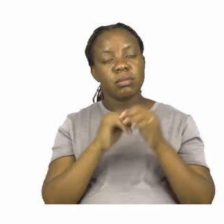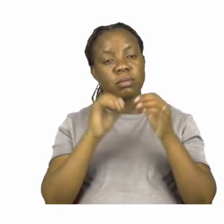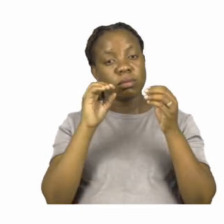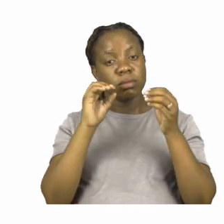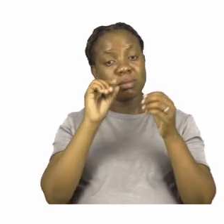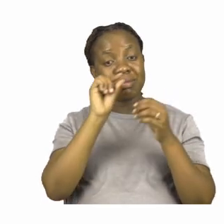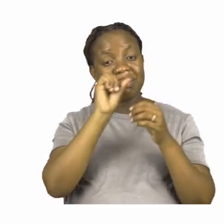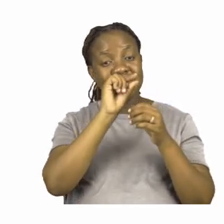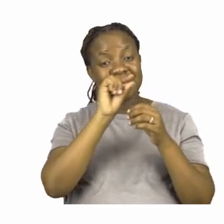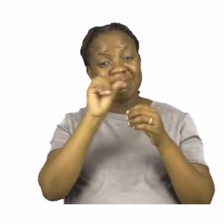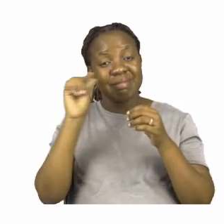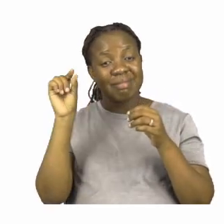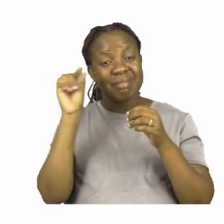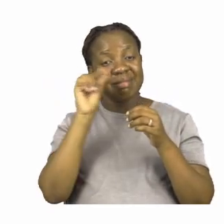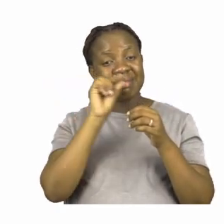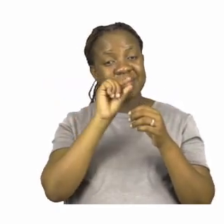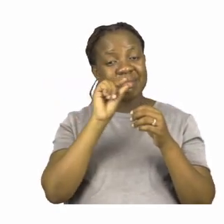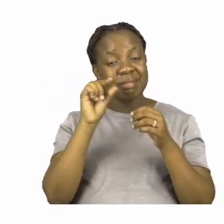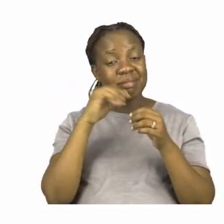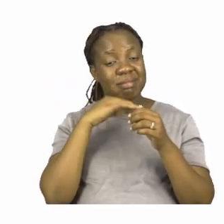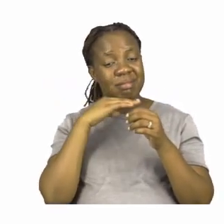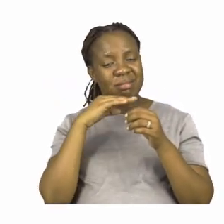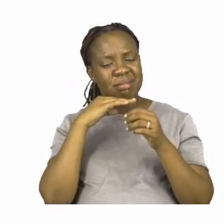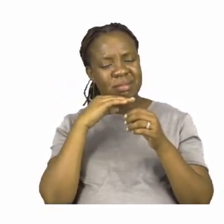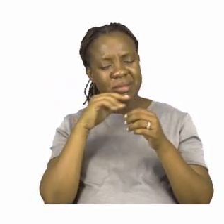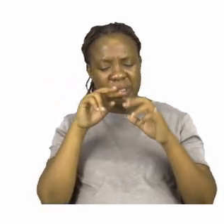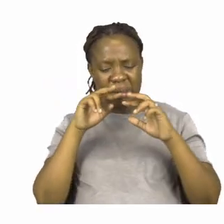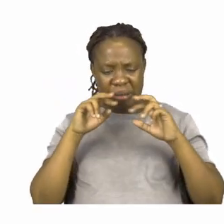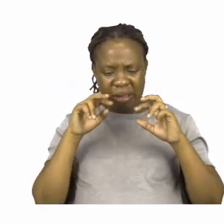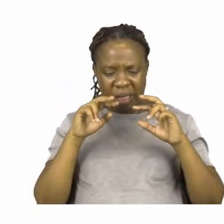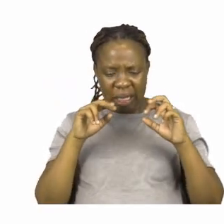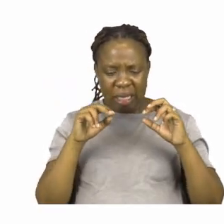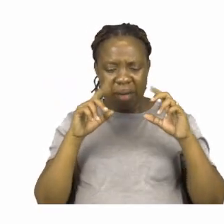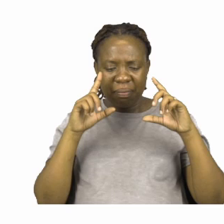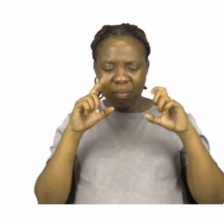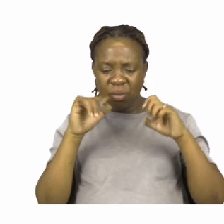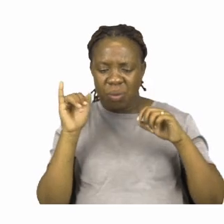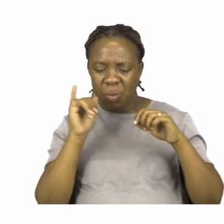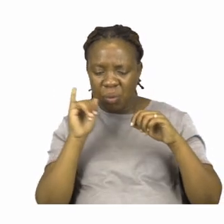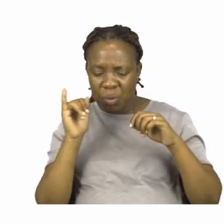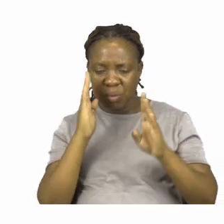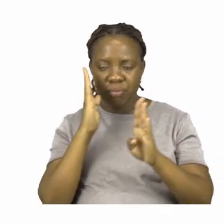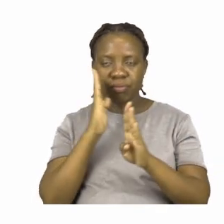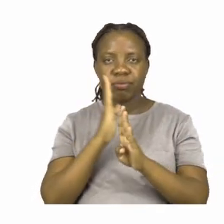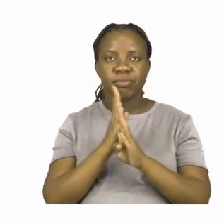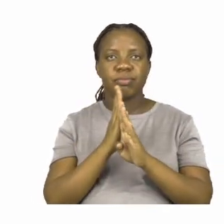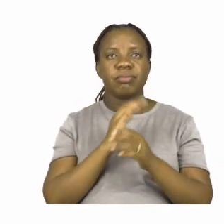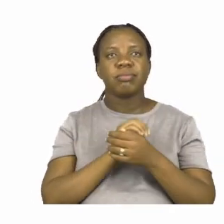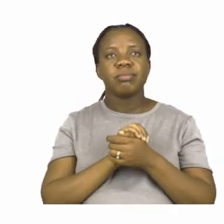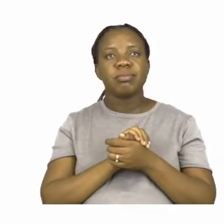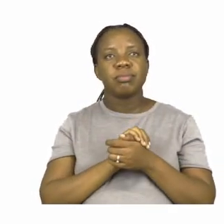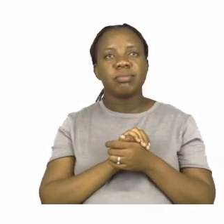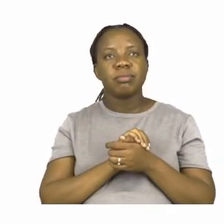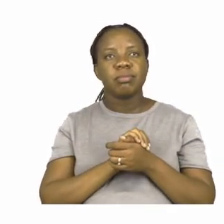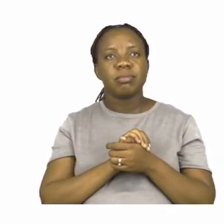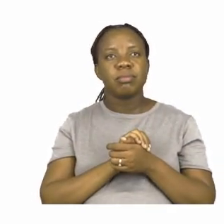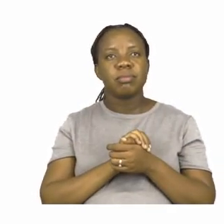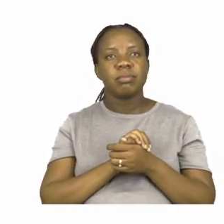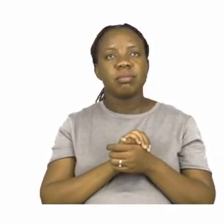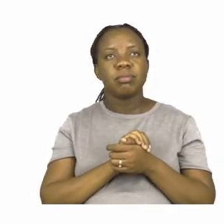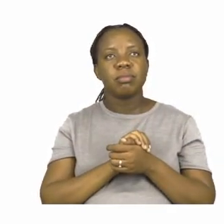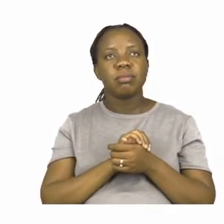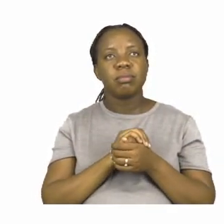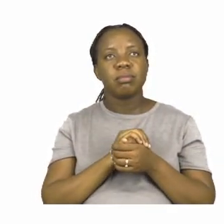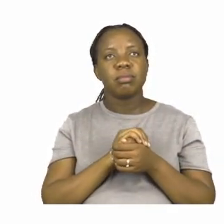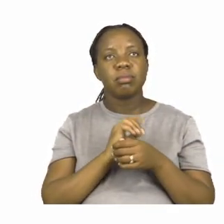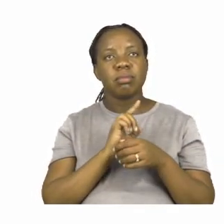picture. Okay, so you will see the first one was done for you already. Now let's read